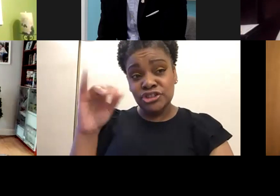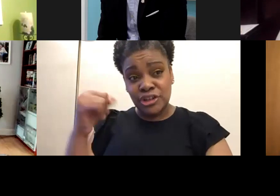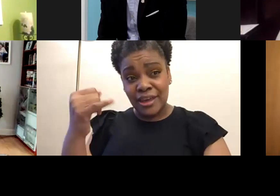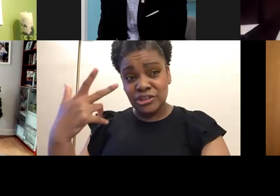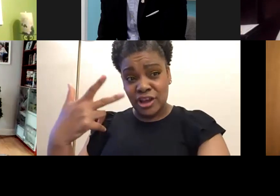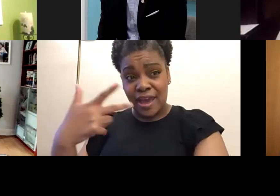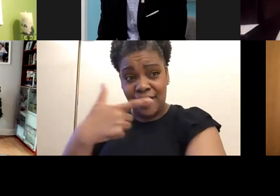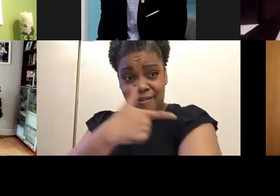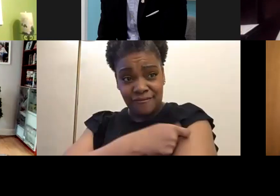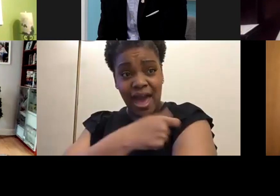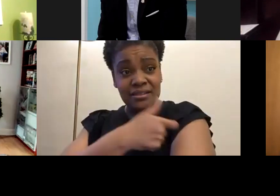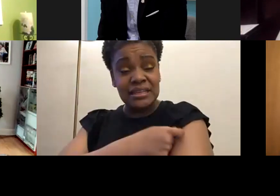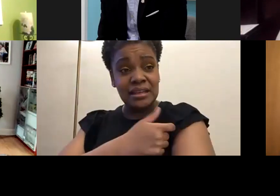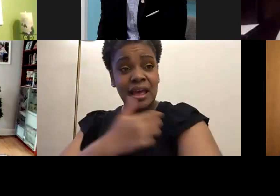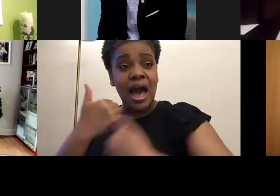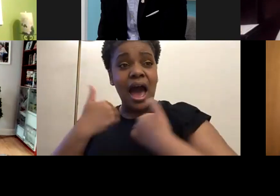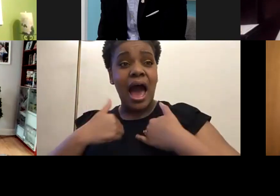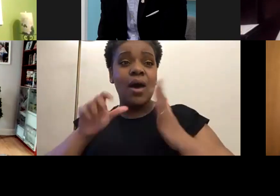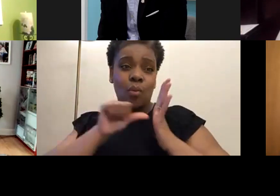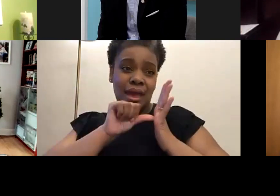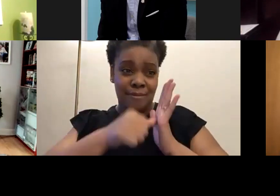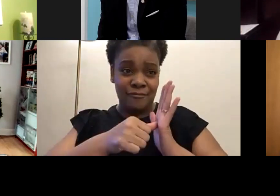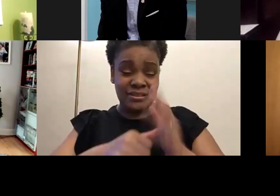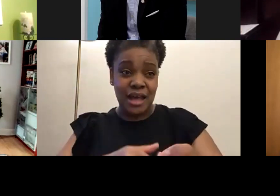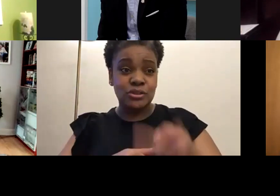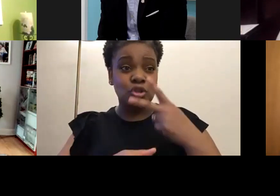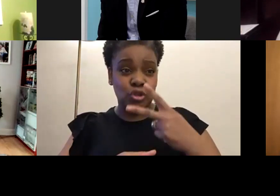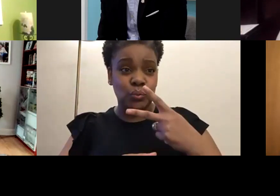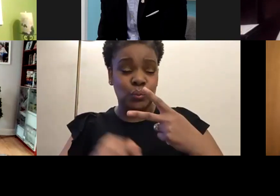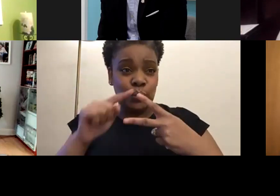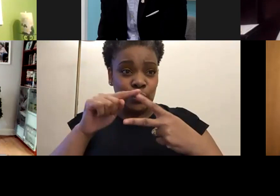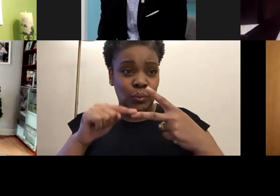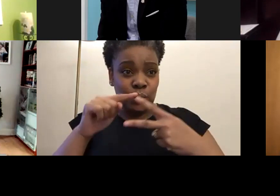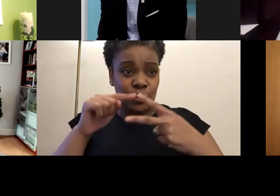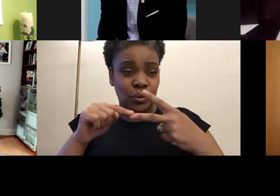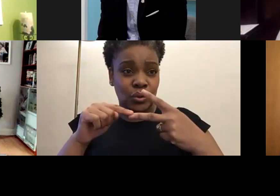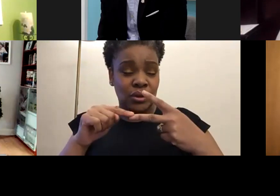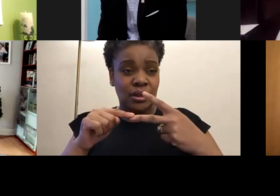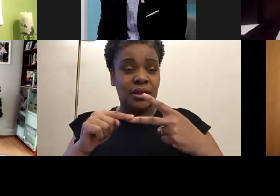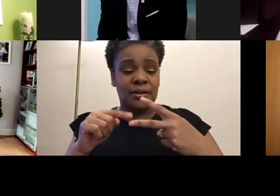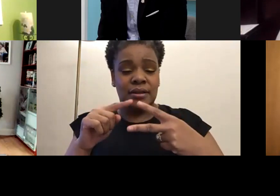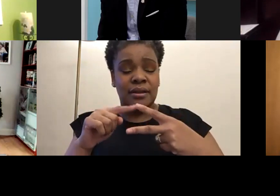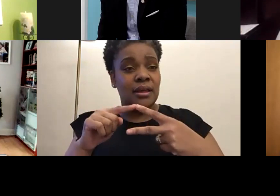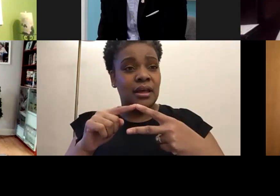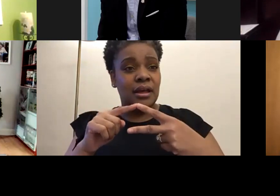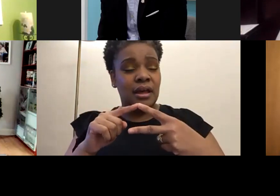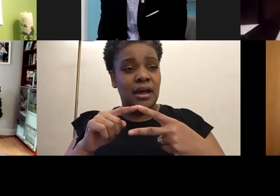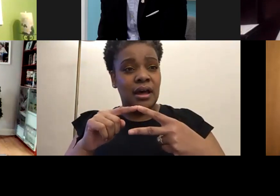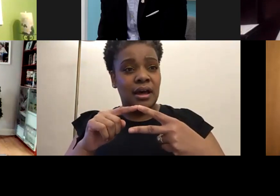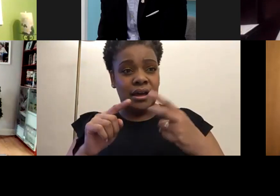that I think is important to emphasize is the two vaccines that we're going to be focused on now, because they put a pause on J&J, is that they're both